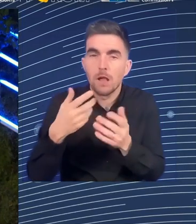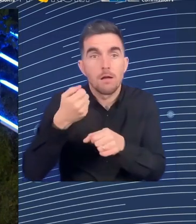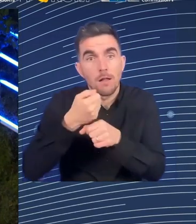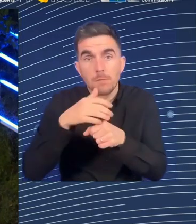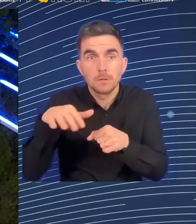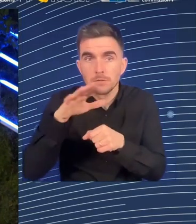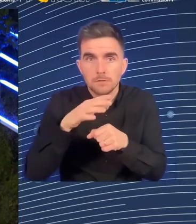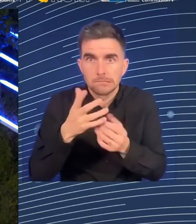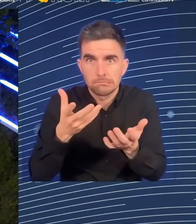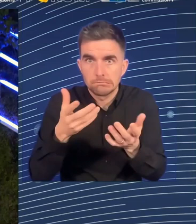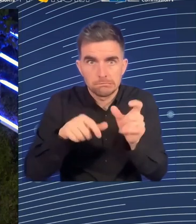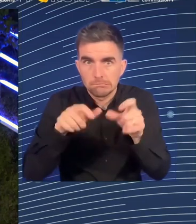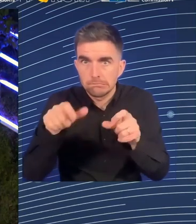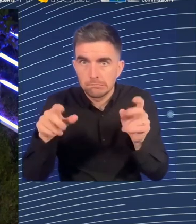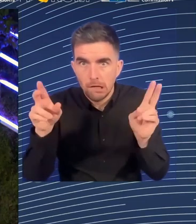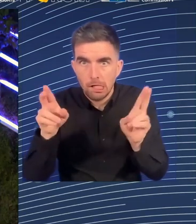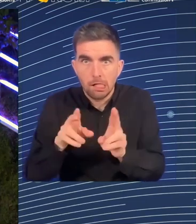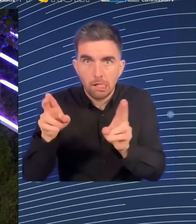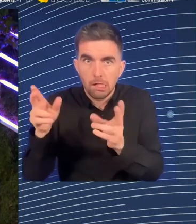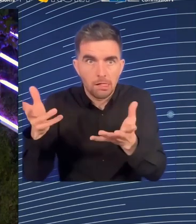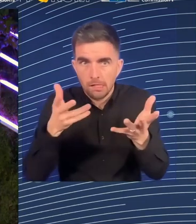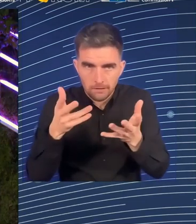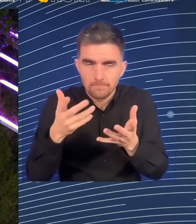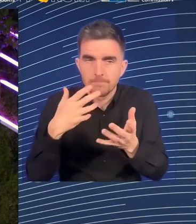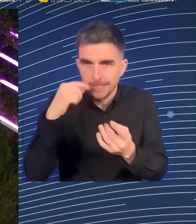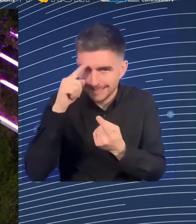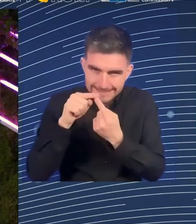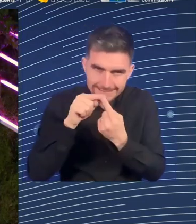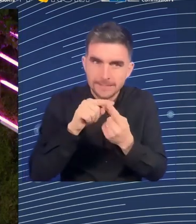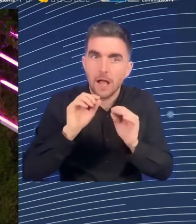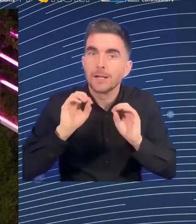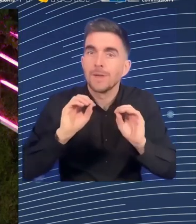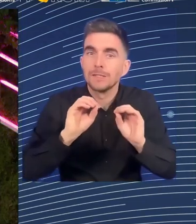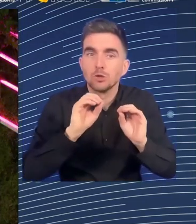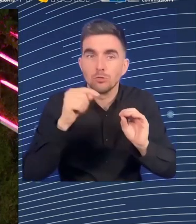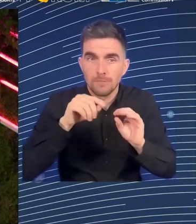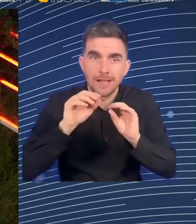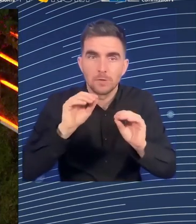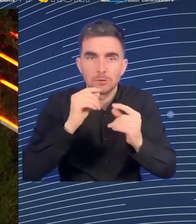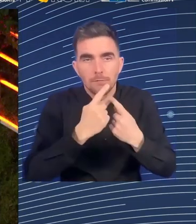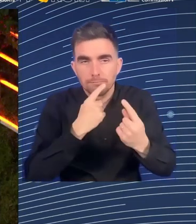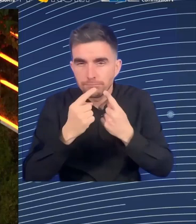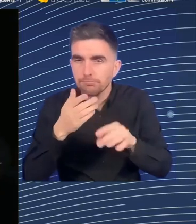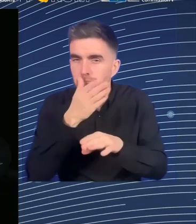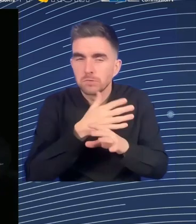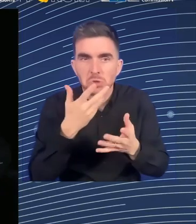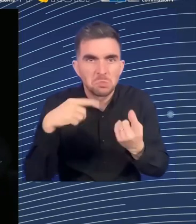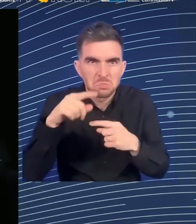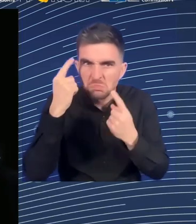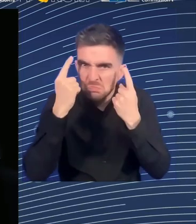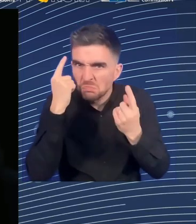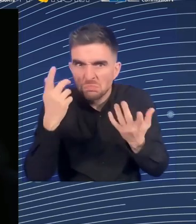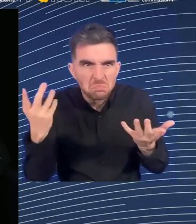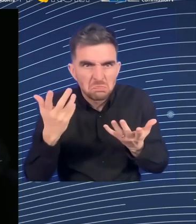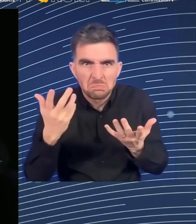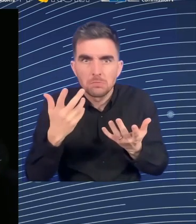policies could be in order to promote a more equal representation of women in ICT in particular? Yeah, thanks